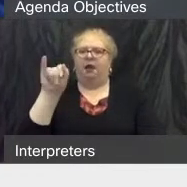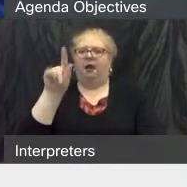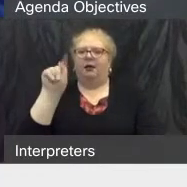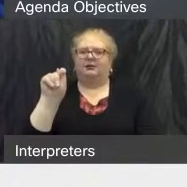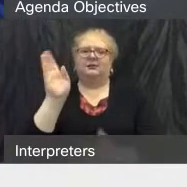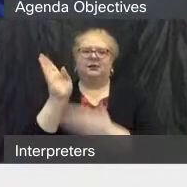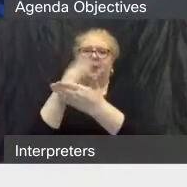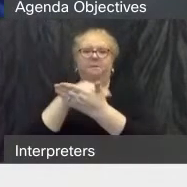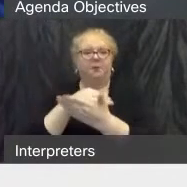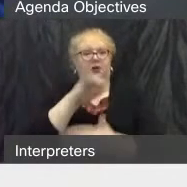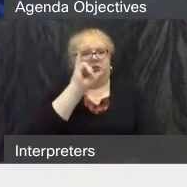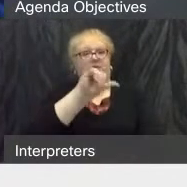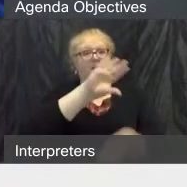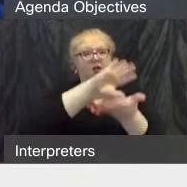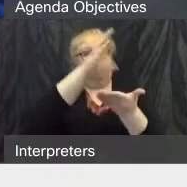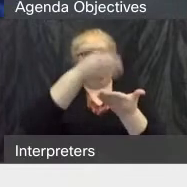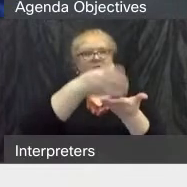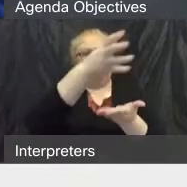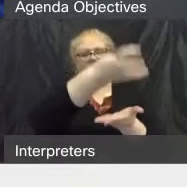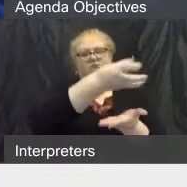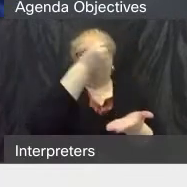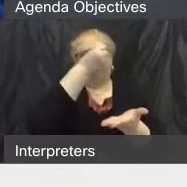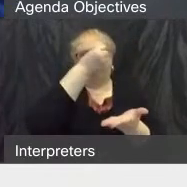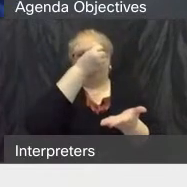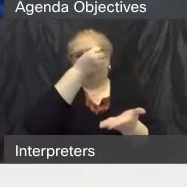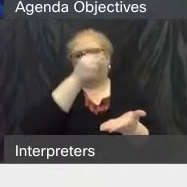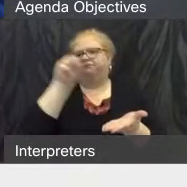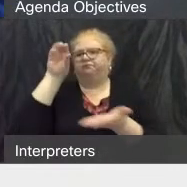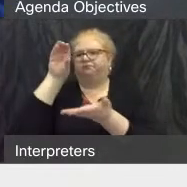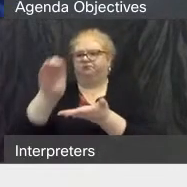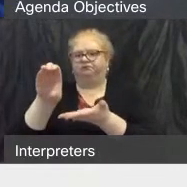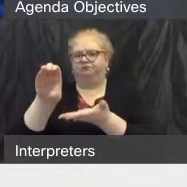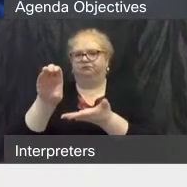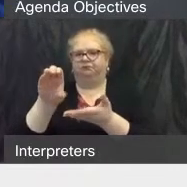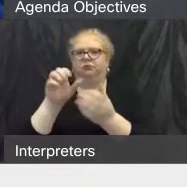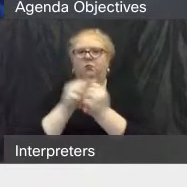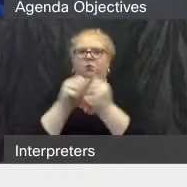budget without some discussion with the CYF. I'm